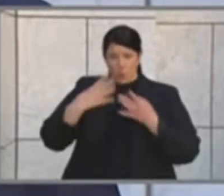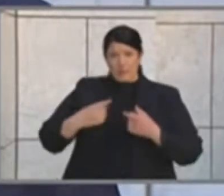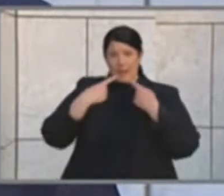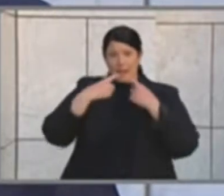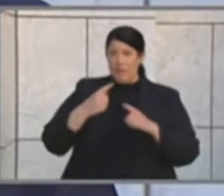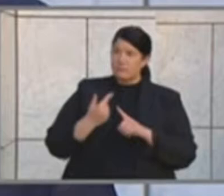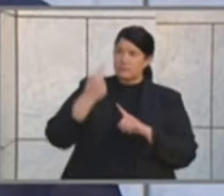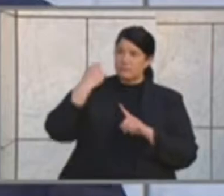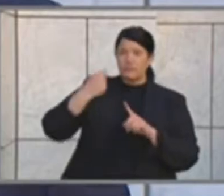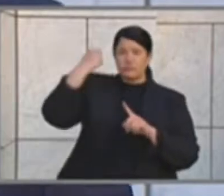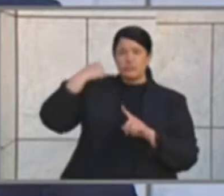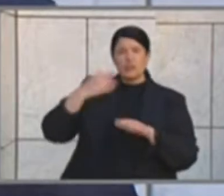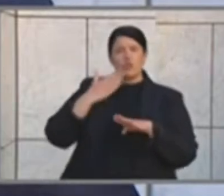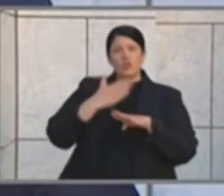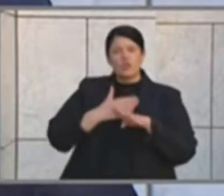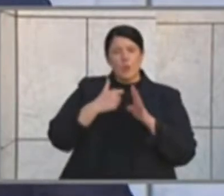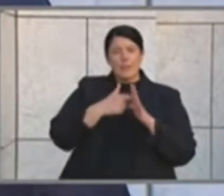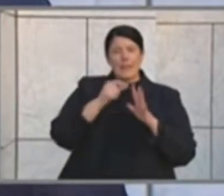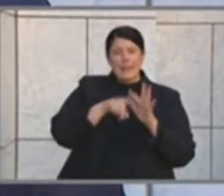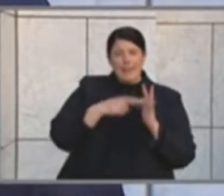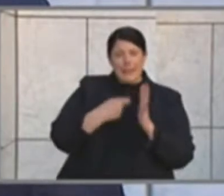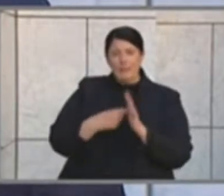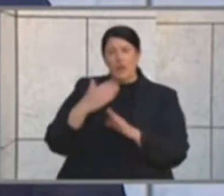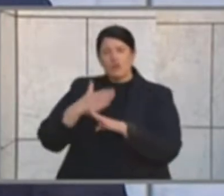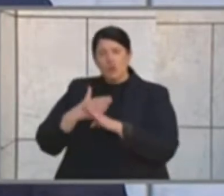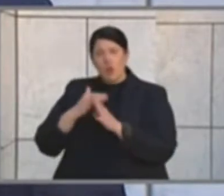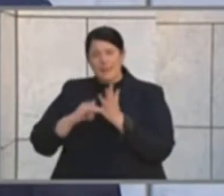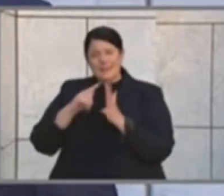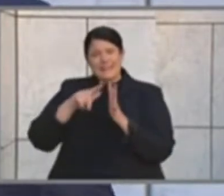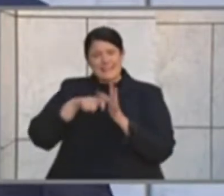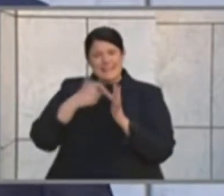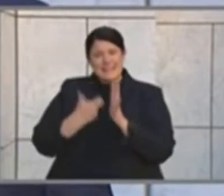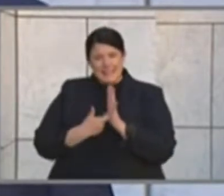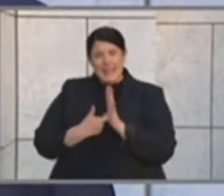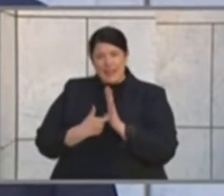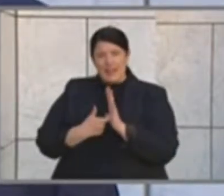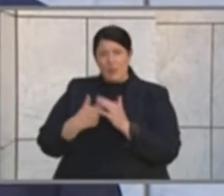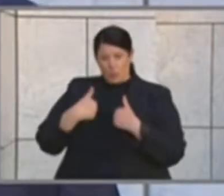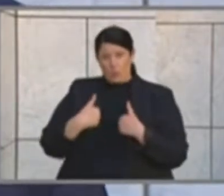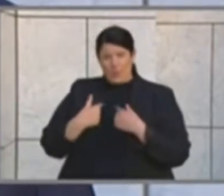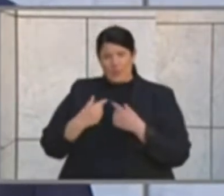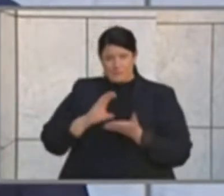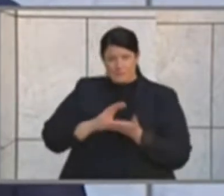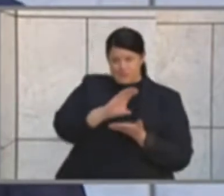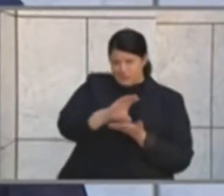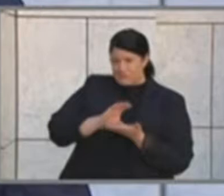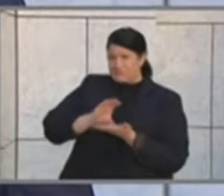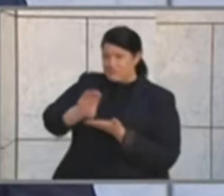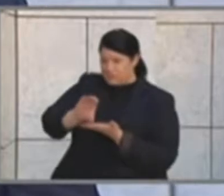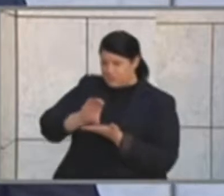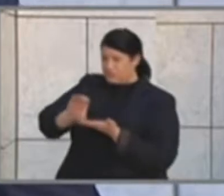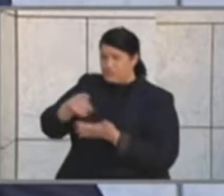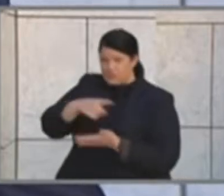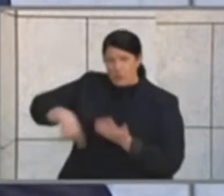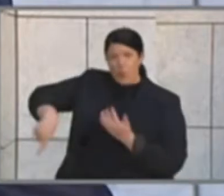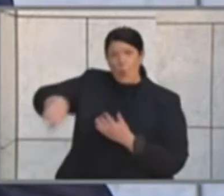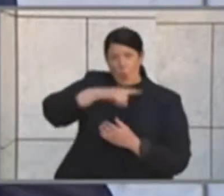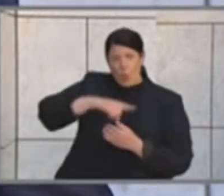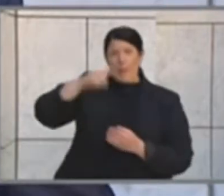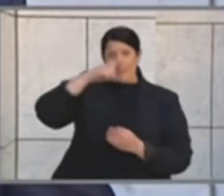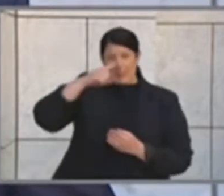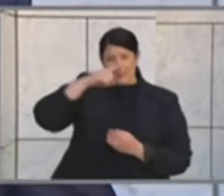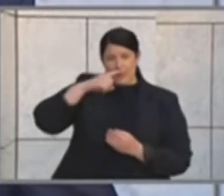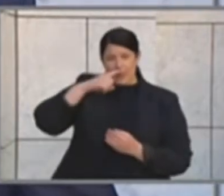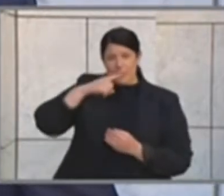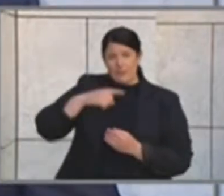ago, and at record levels, with both the expansion of JobSeeker to support